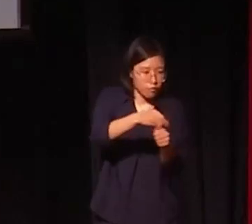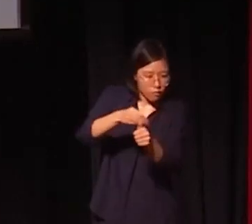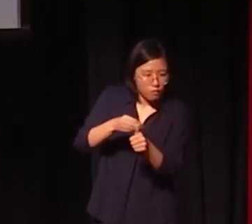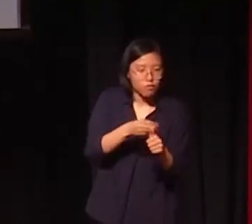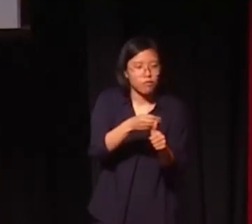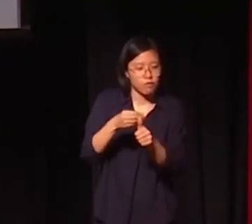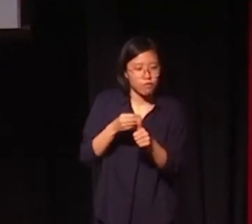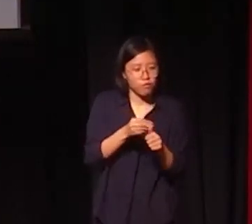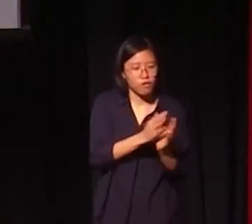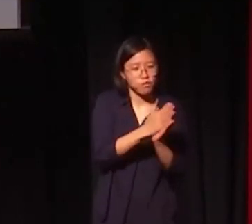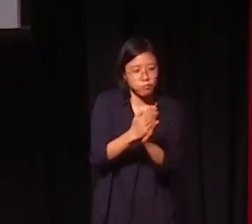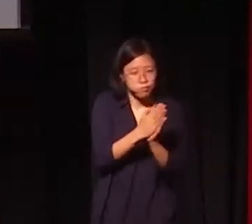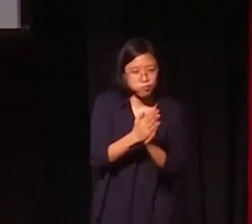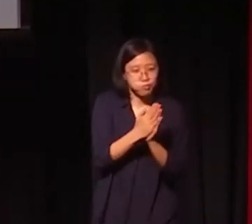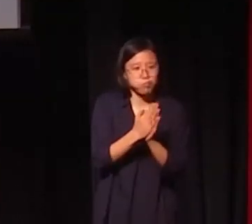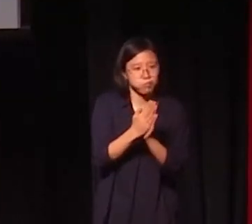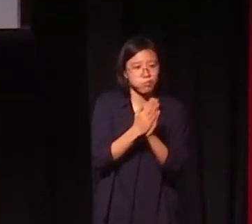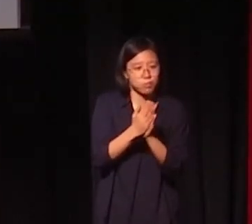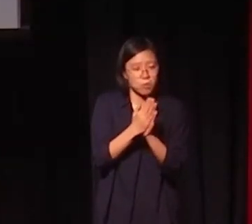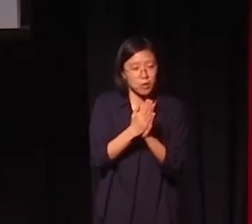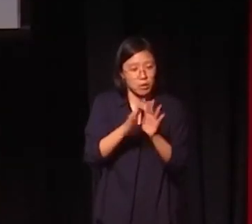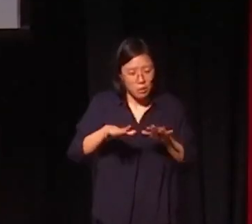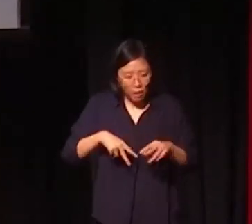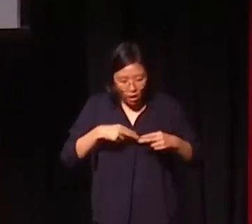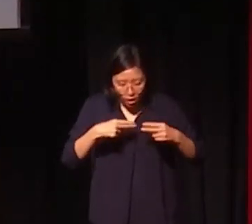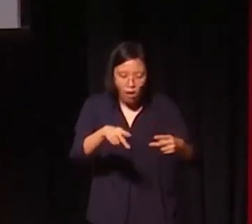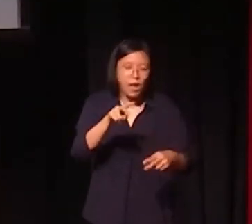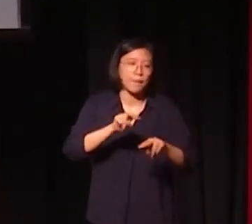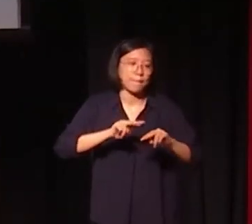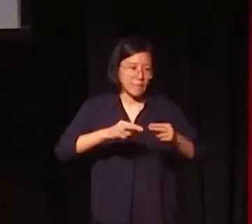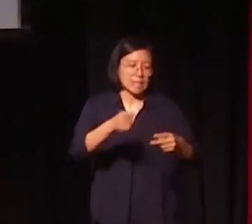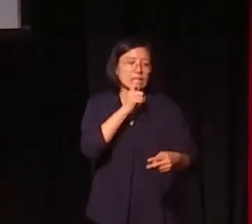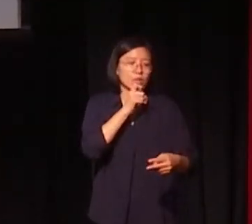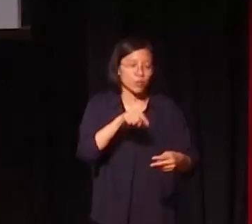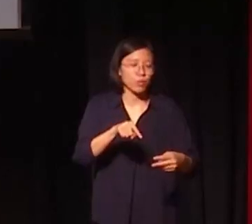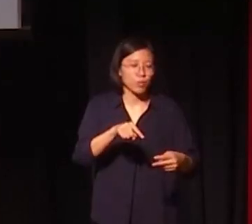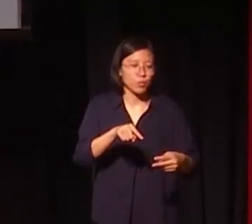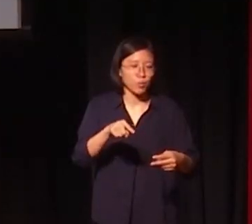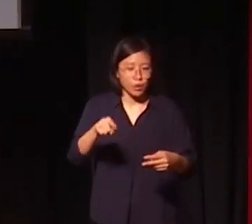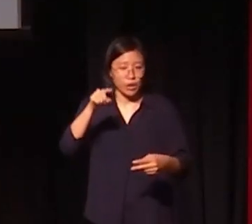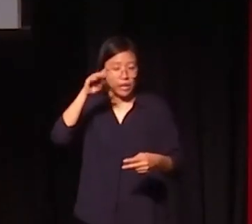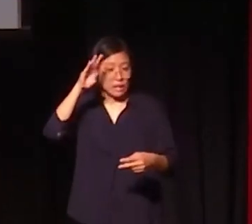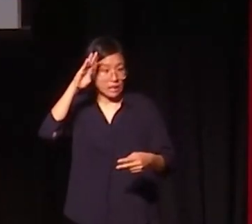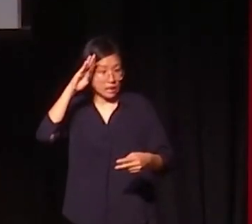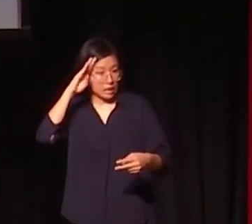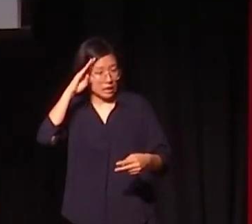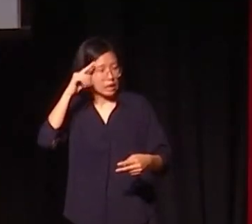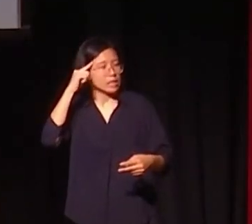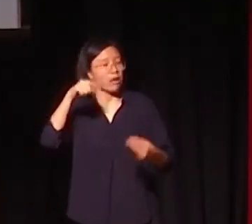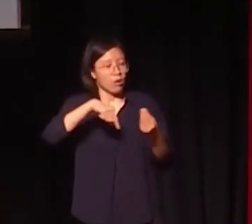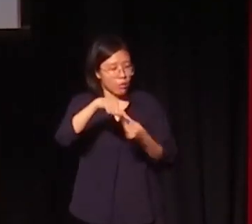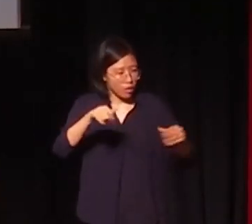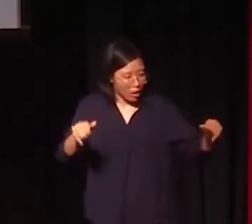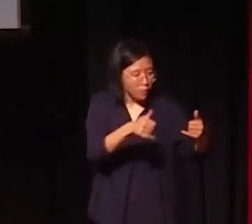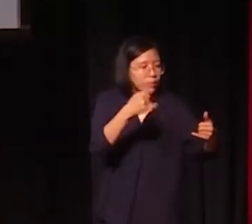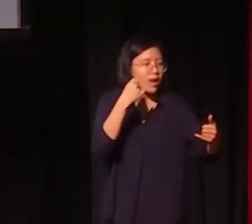been some of the most impactful changes that we've seen, because police officers are actually, they're meeting deaf people in those contexts, they're meeting